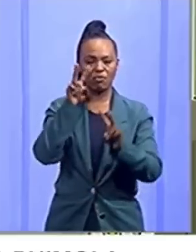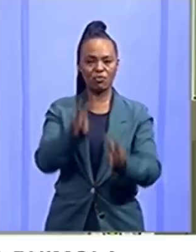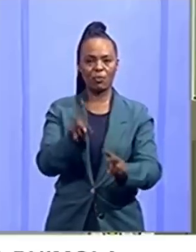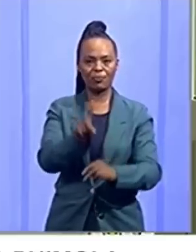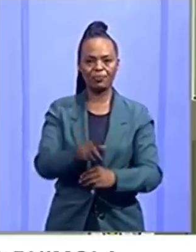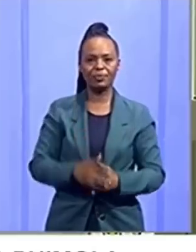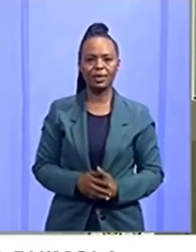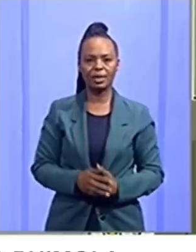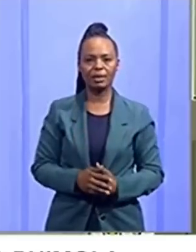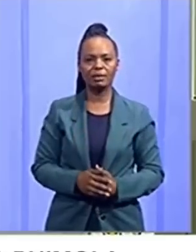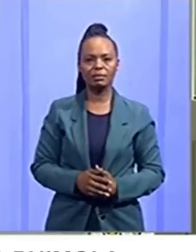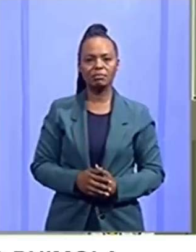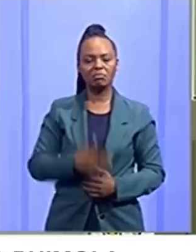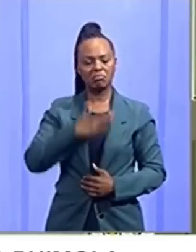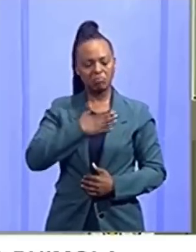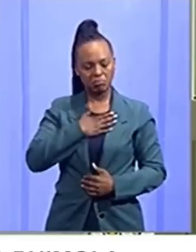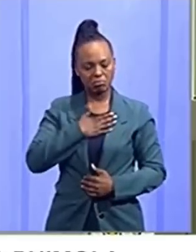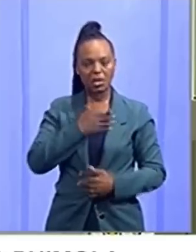in my humble view,